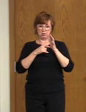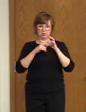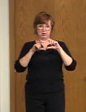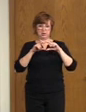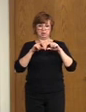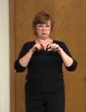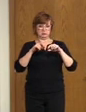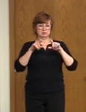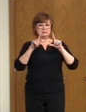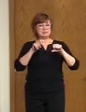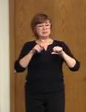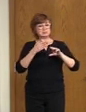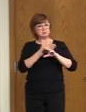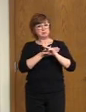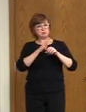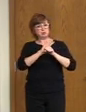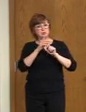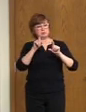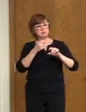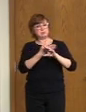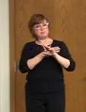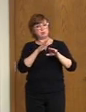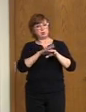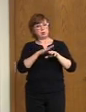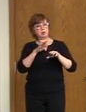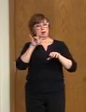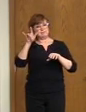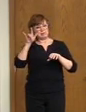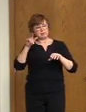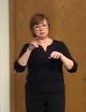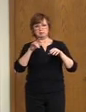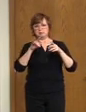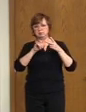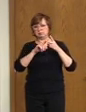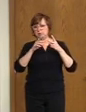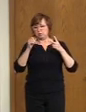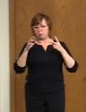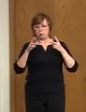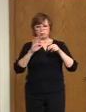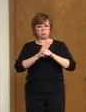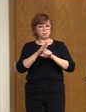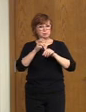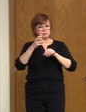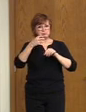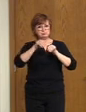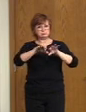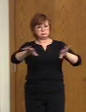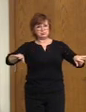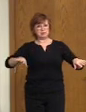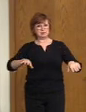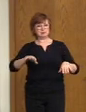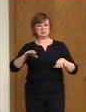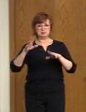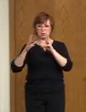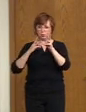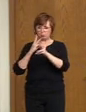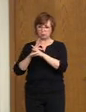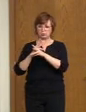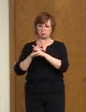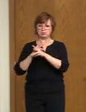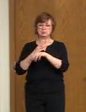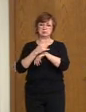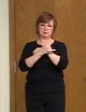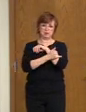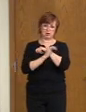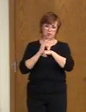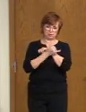the efficacy of the vaccine, but also the impact it has on COVID transmission globally, nationally, and provincially.